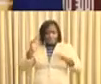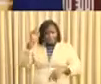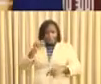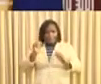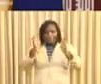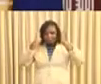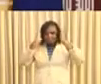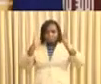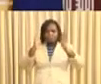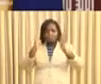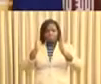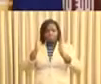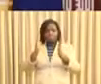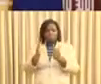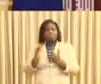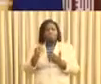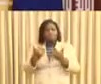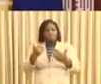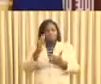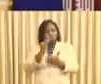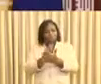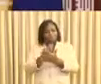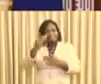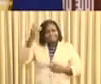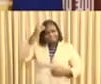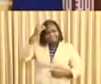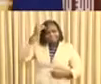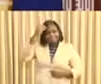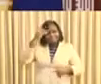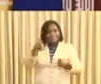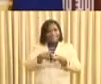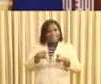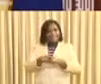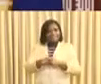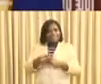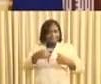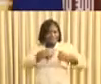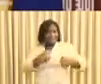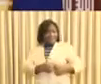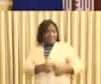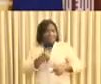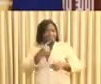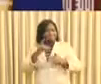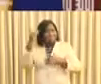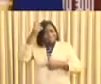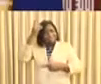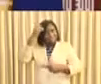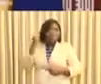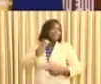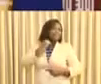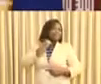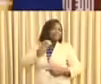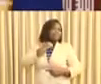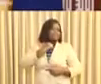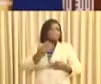non-communicable diseases such as heart diseases, diabetes, and asthma, which have proved to be the